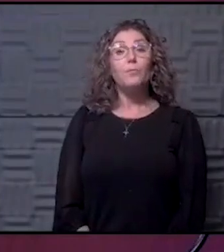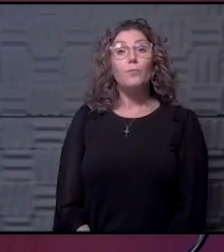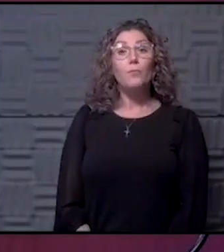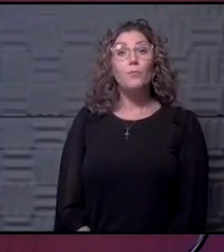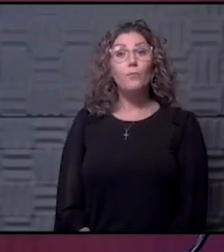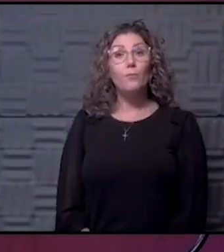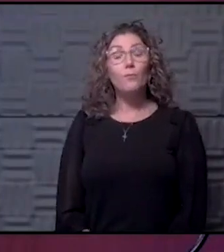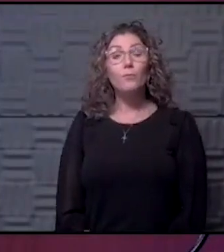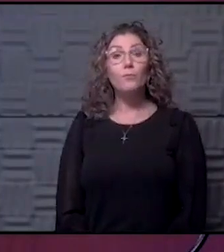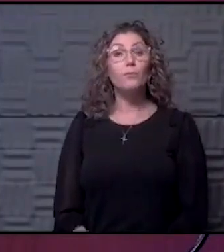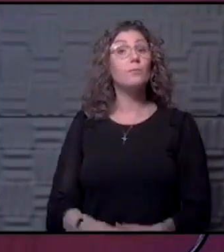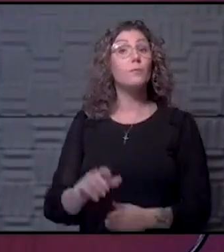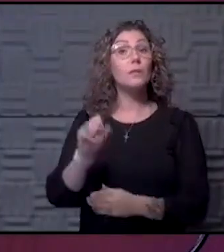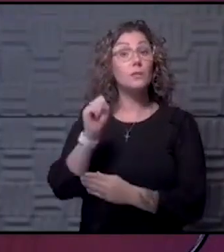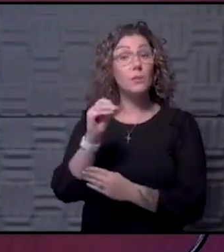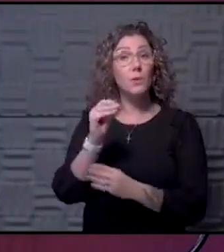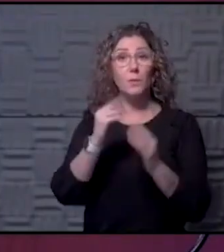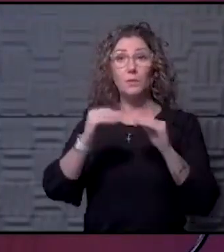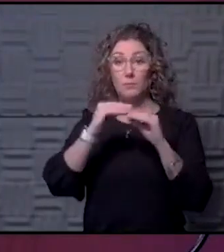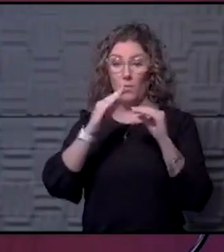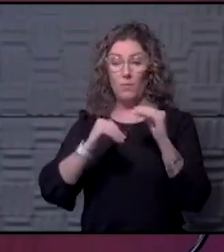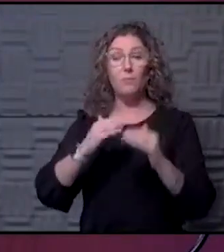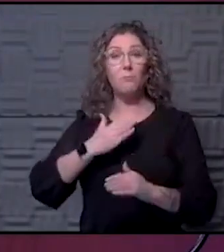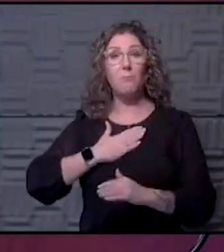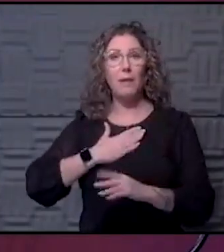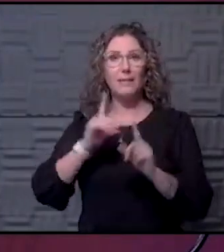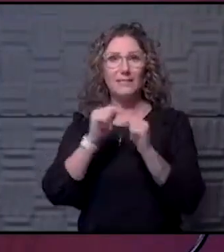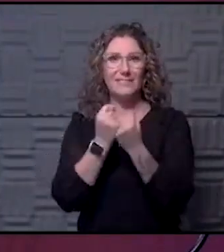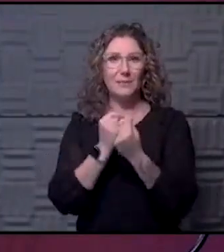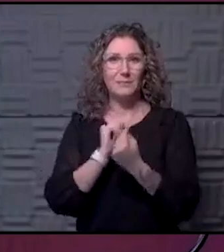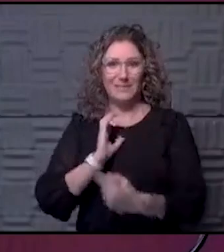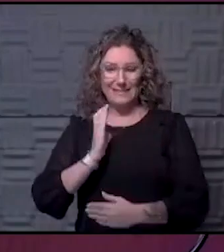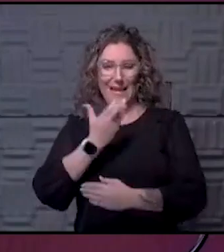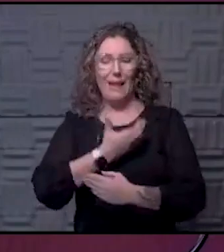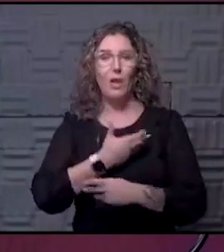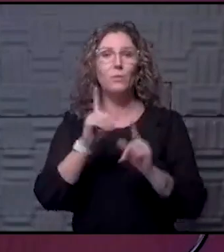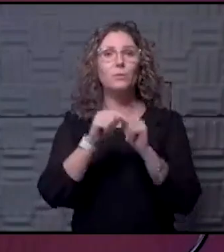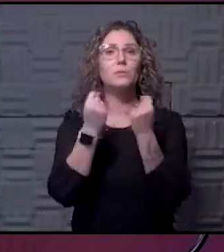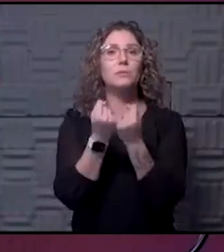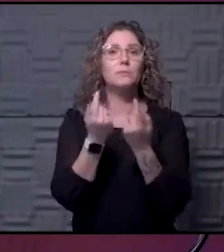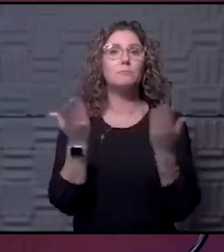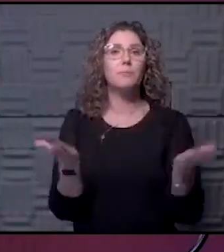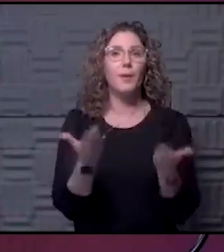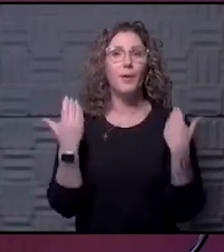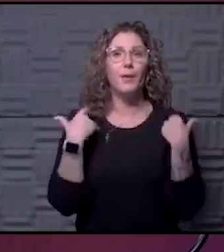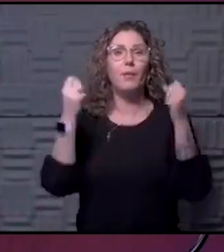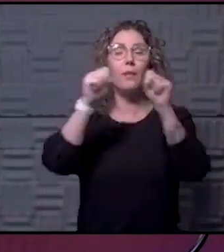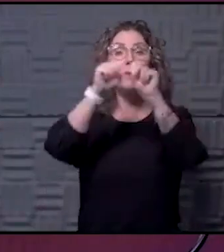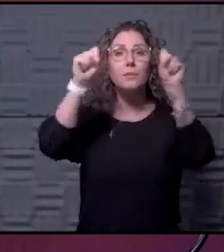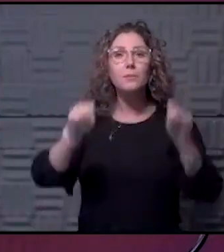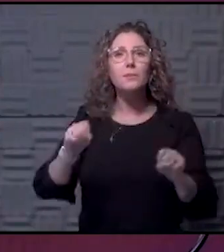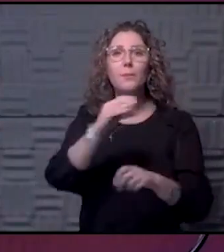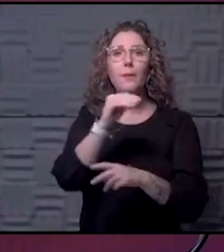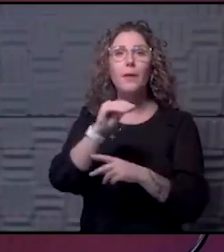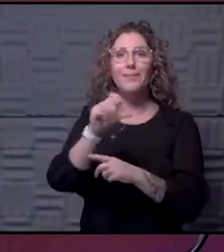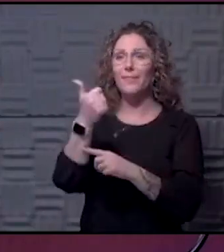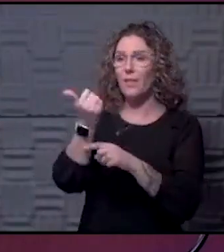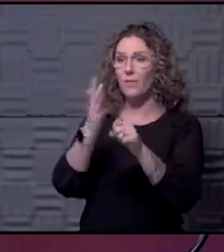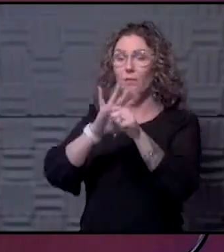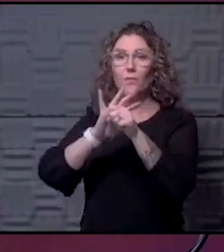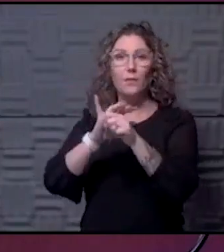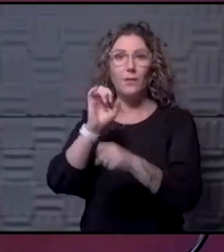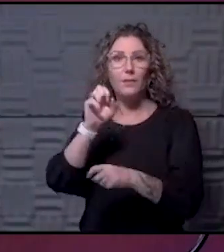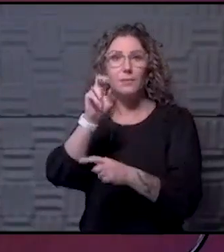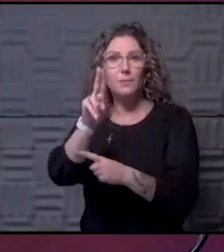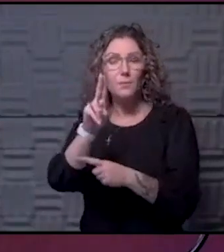So it's more than my team. It's our team here as a health system, and it's certainly the other COVID ICUs and those